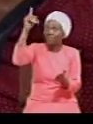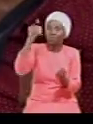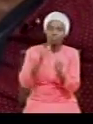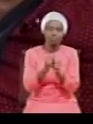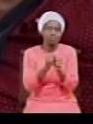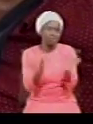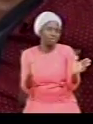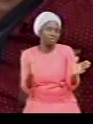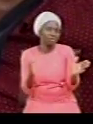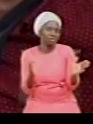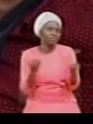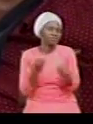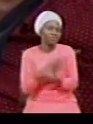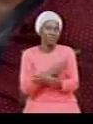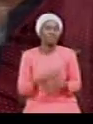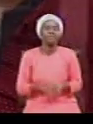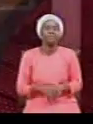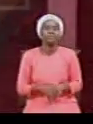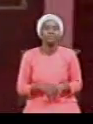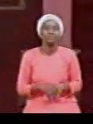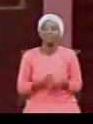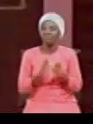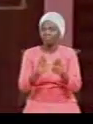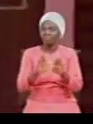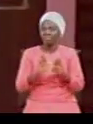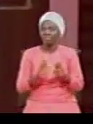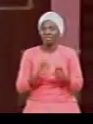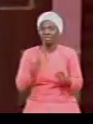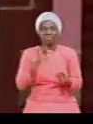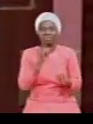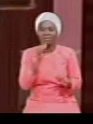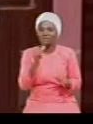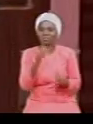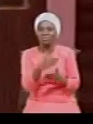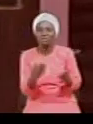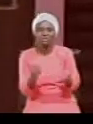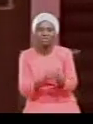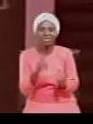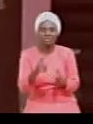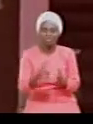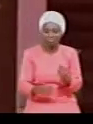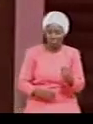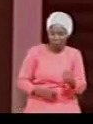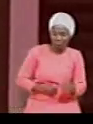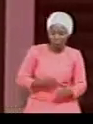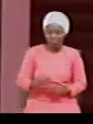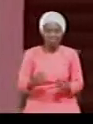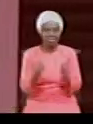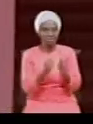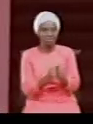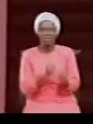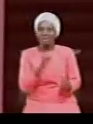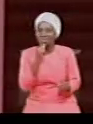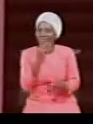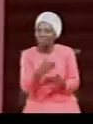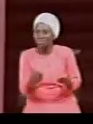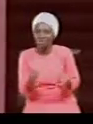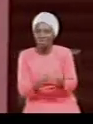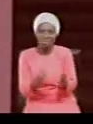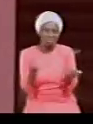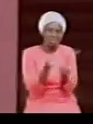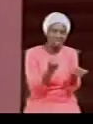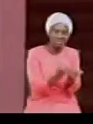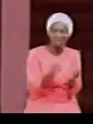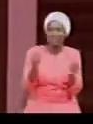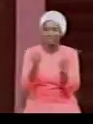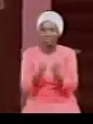without fear. Fear is not something you struggle with. Fear is not something you are fighting with. And fear